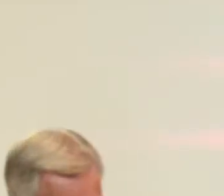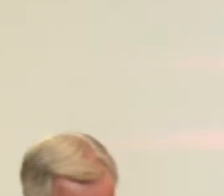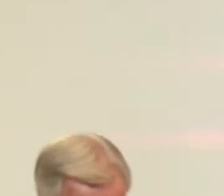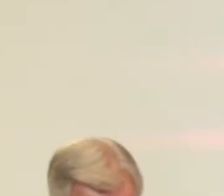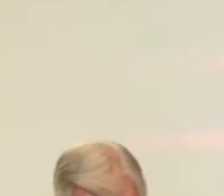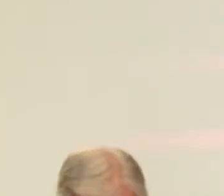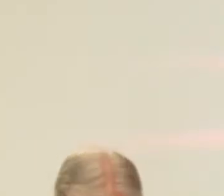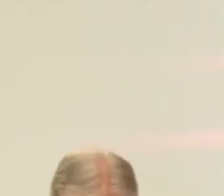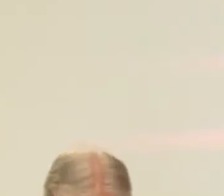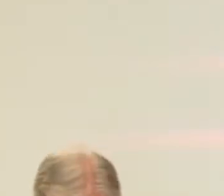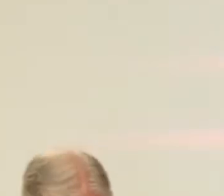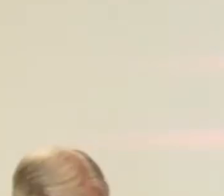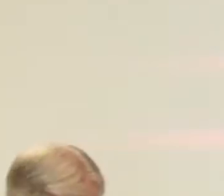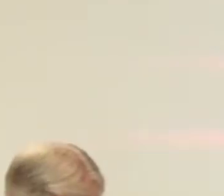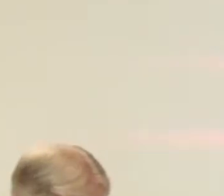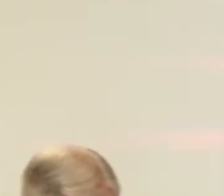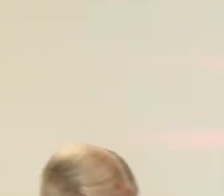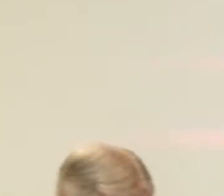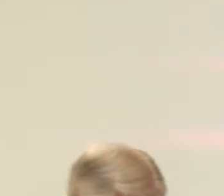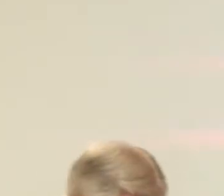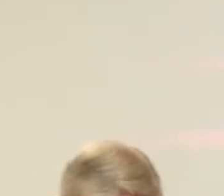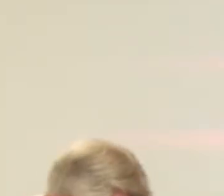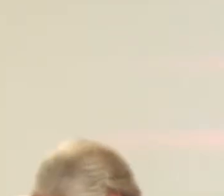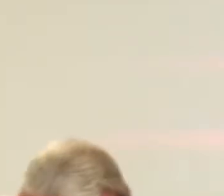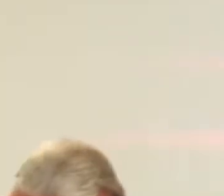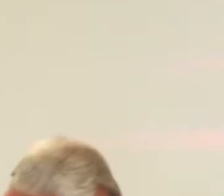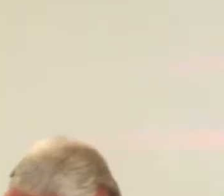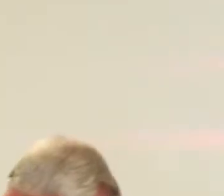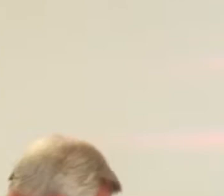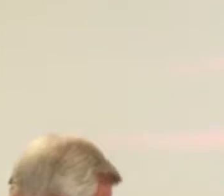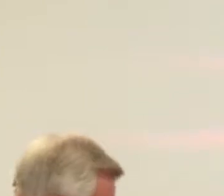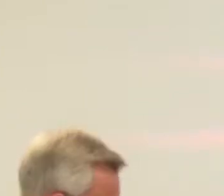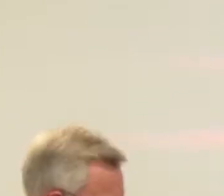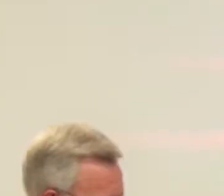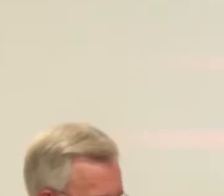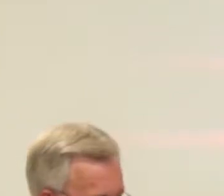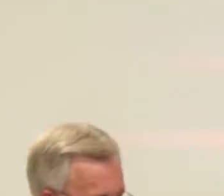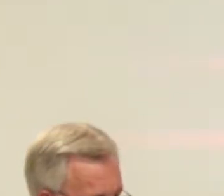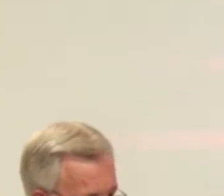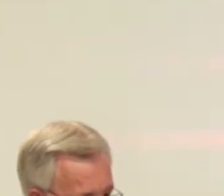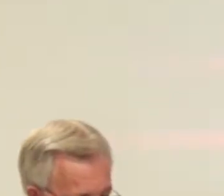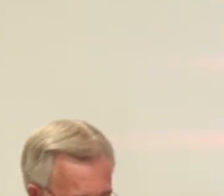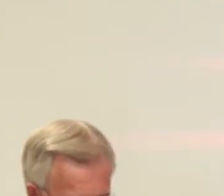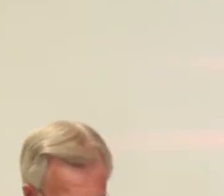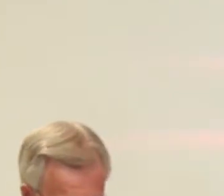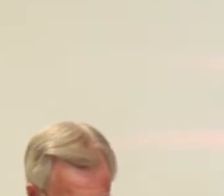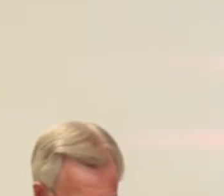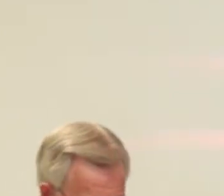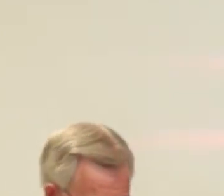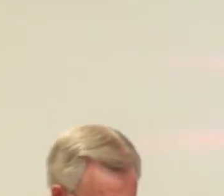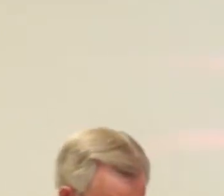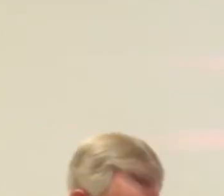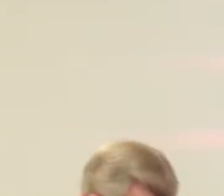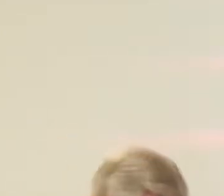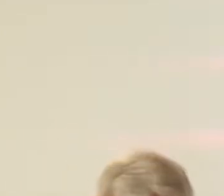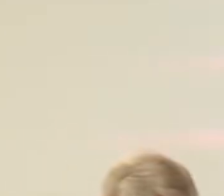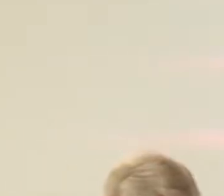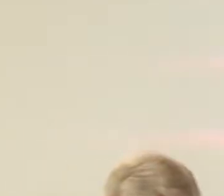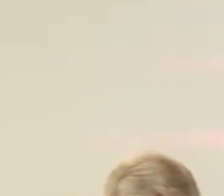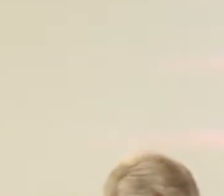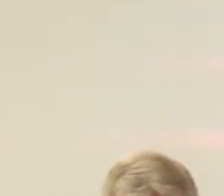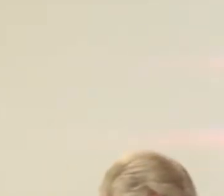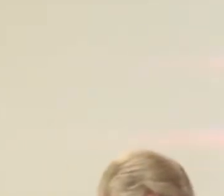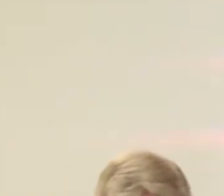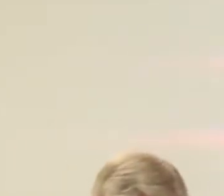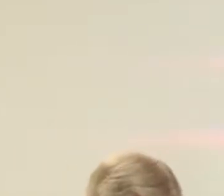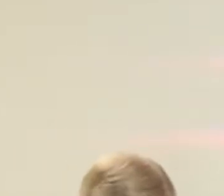Father, this morning, I thank you for this day that we celebrate the resurrection of Jesus. Lord, I just thank you and love you and just ask that you would bless the